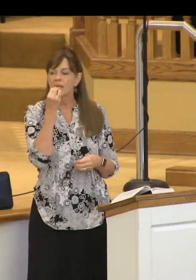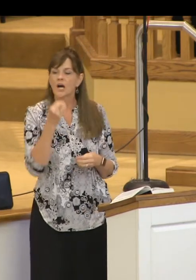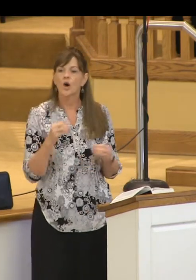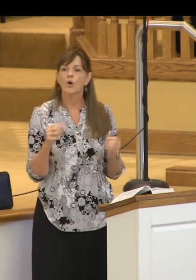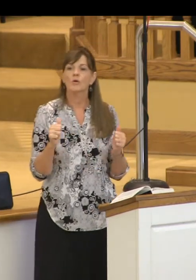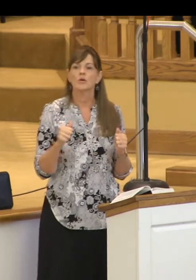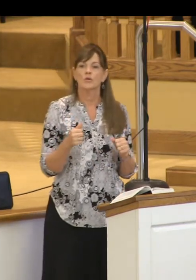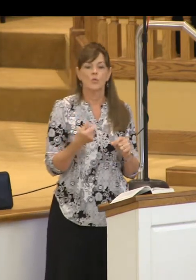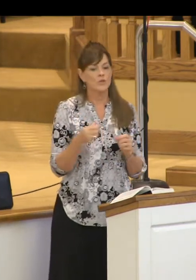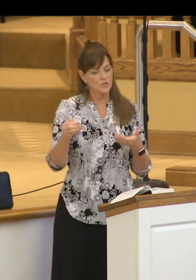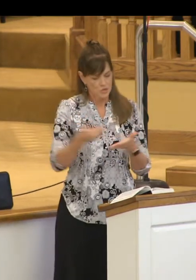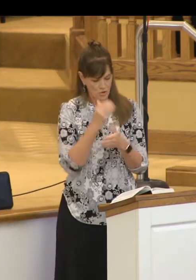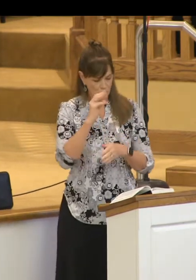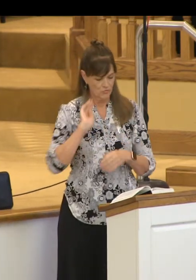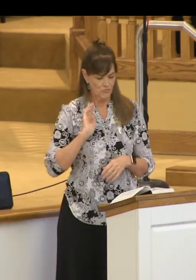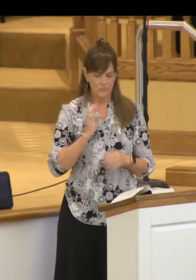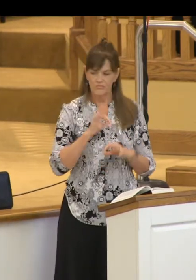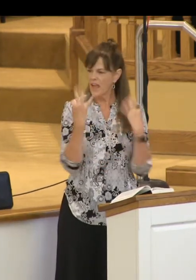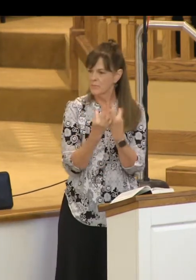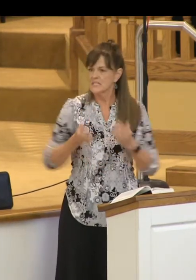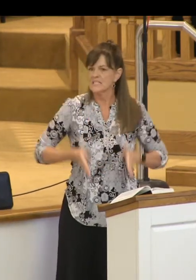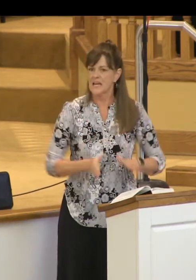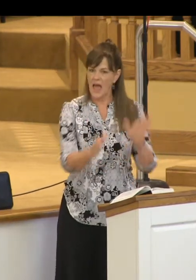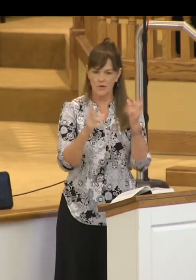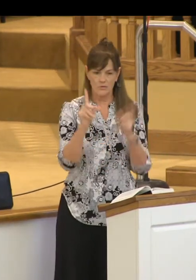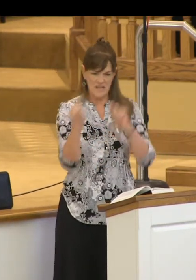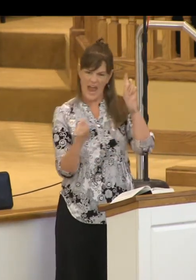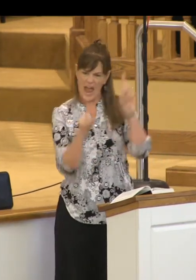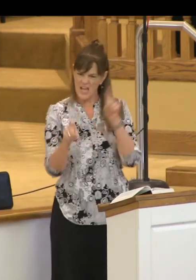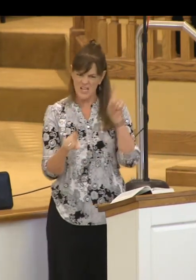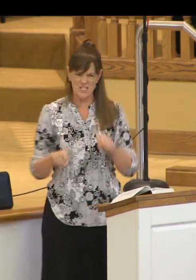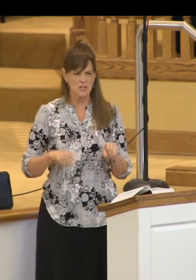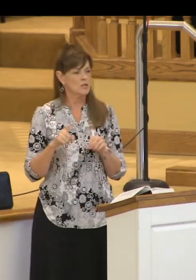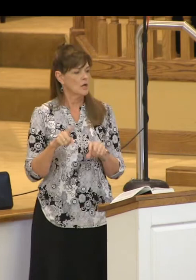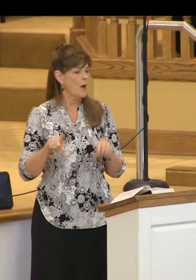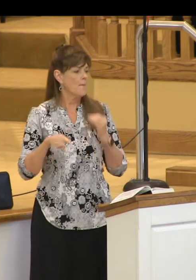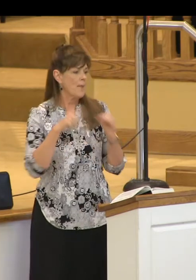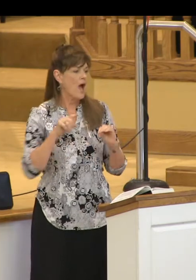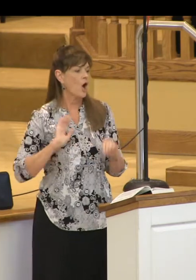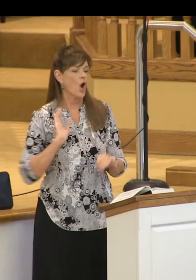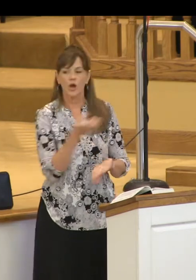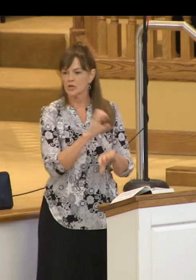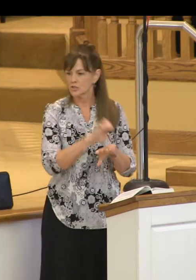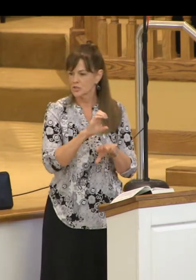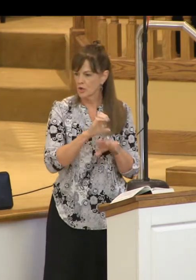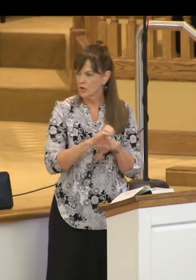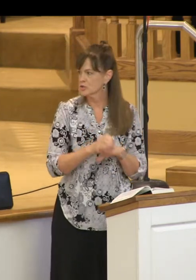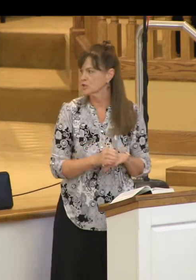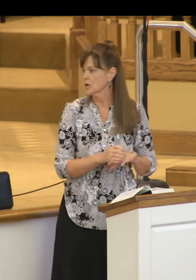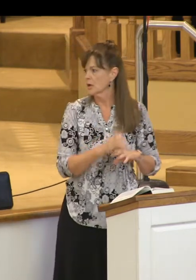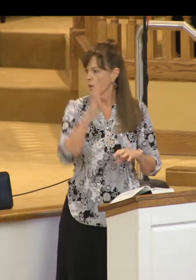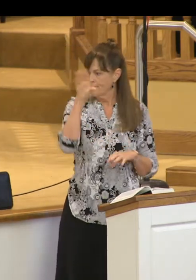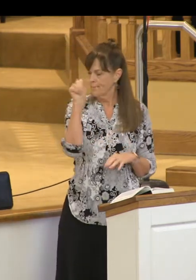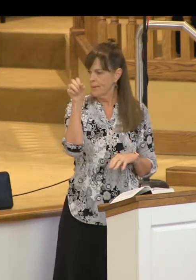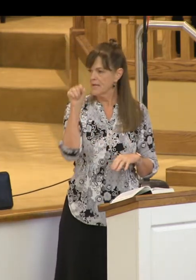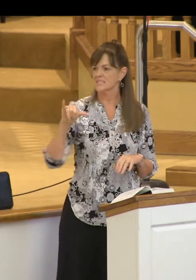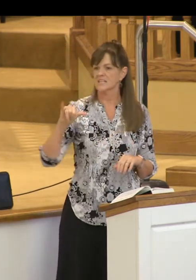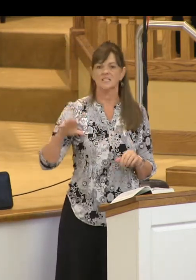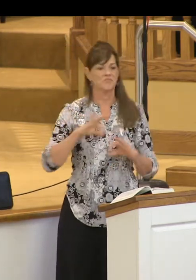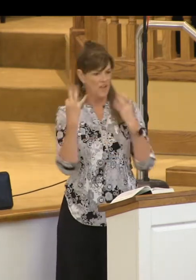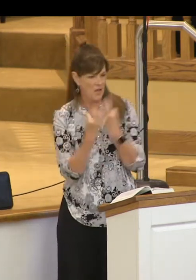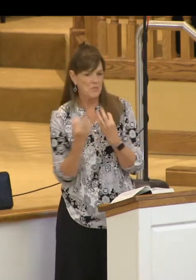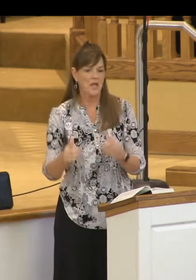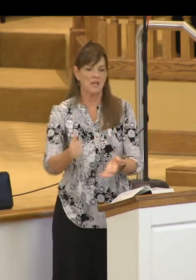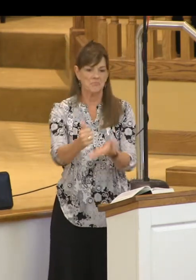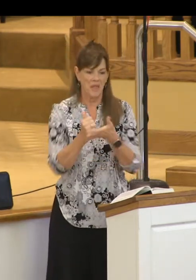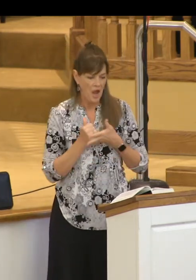about our church and just get to know each other. And Miss Nikki did a phenomenal job, event coordinator, planning that. Brother Bussey and his family were there to help, and I just appreciate it so much. I had a